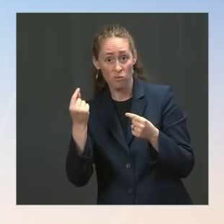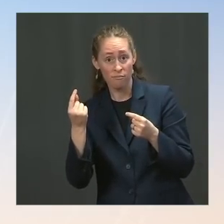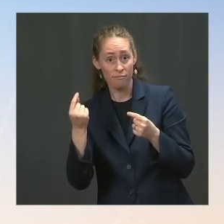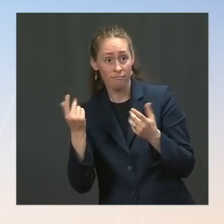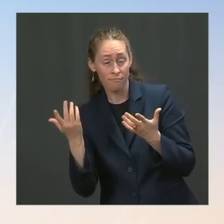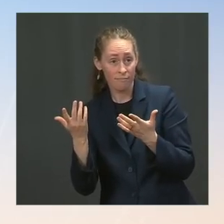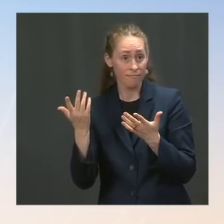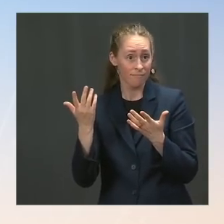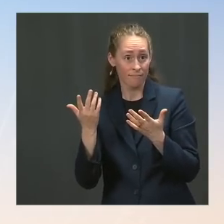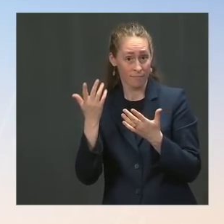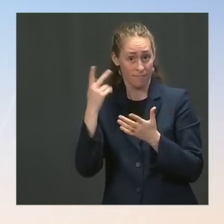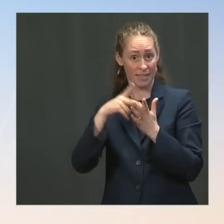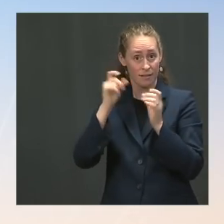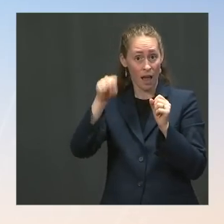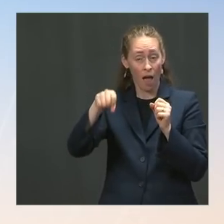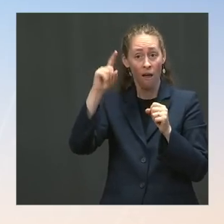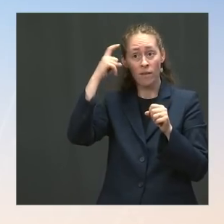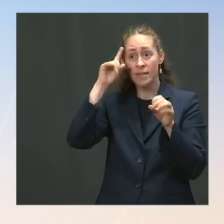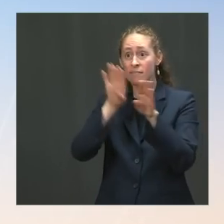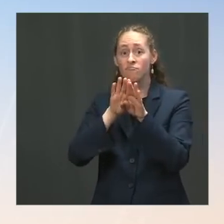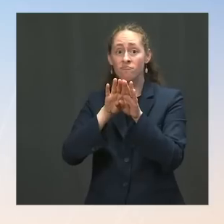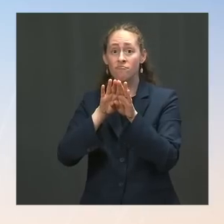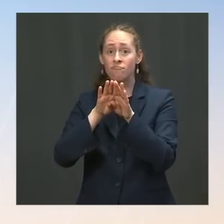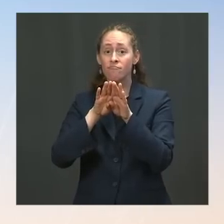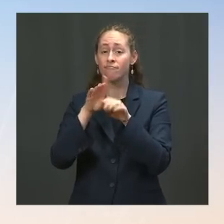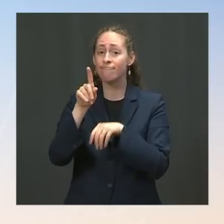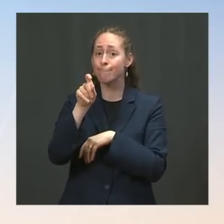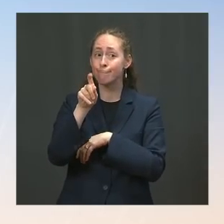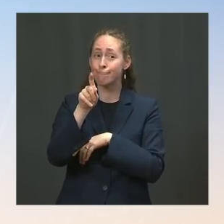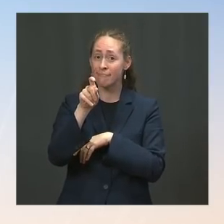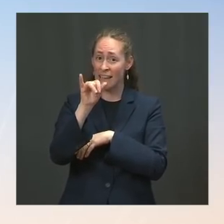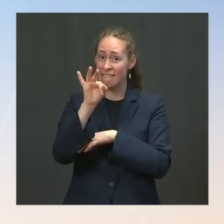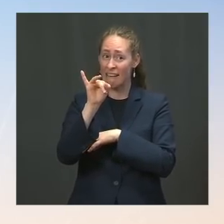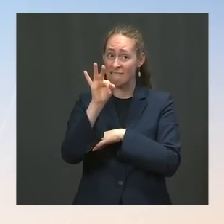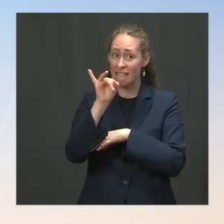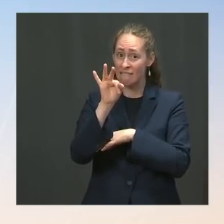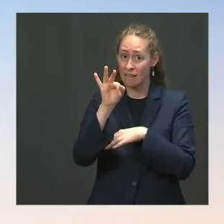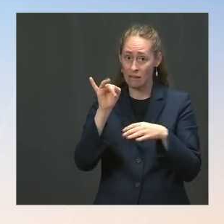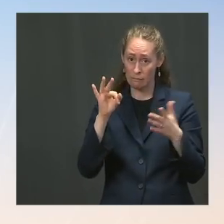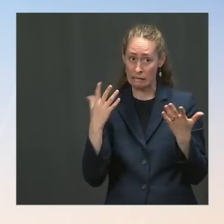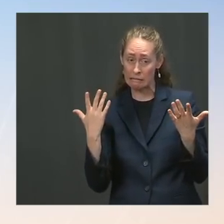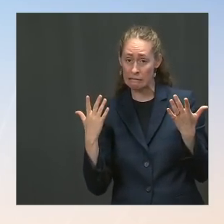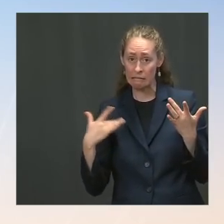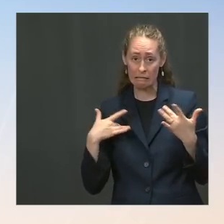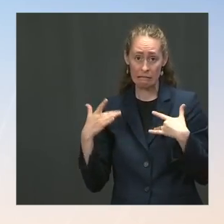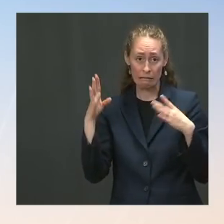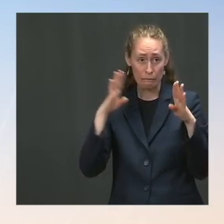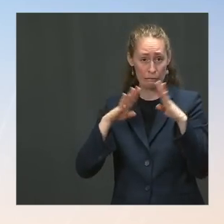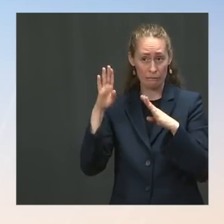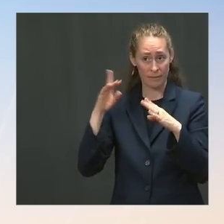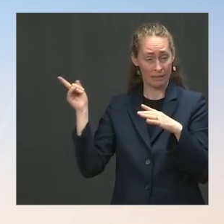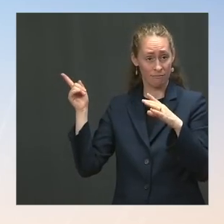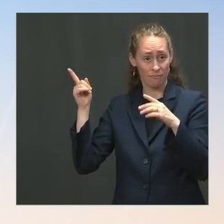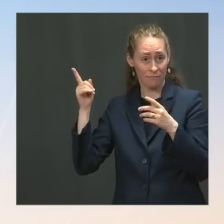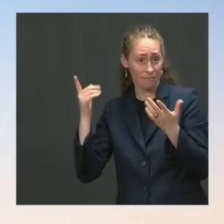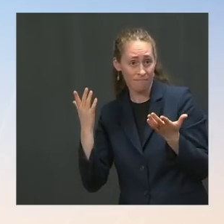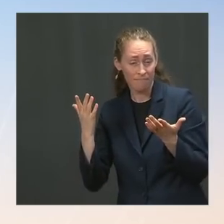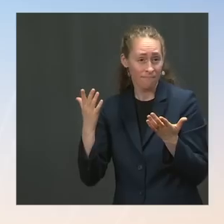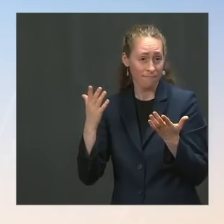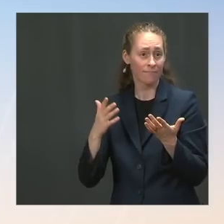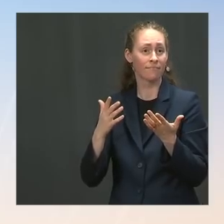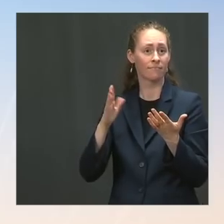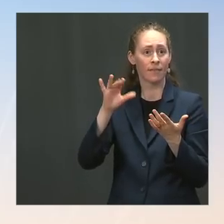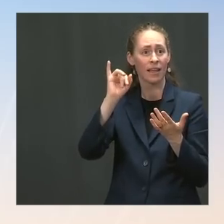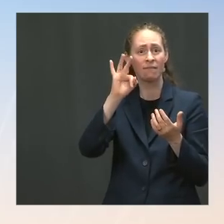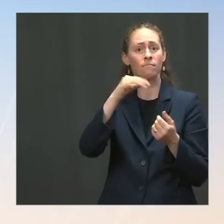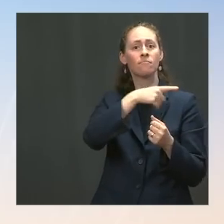a couple months. And so I'm wondering if that is a concern, if the White House has any sort of preference for how they want Congress. Mm-hmm. Obviously, I know